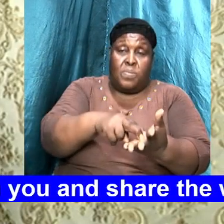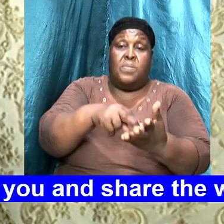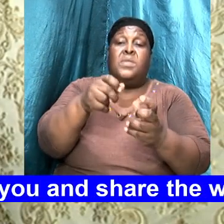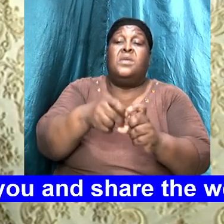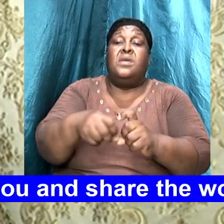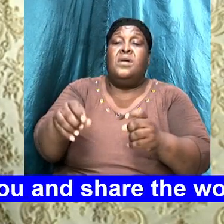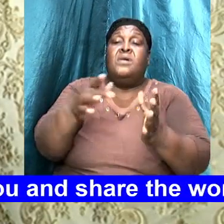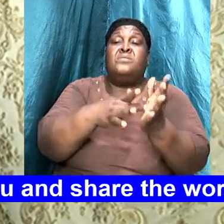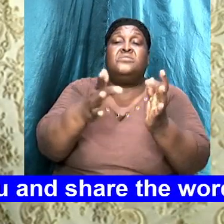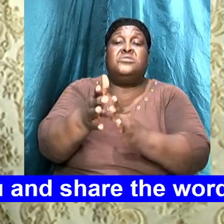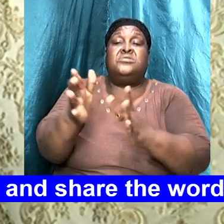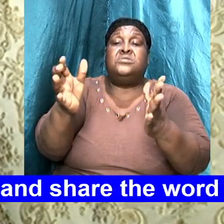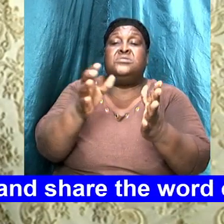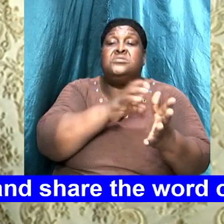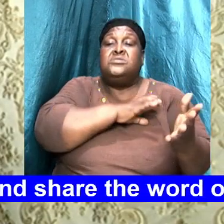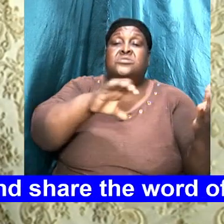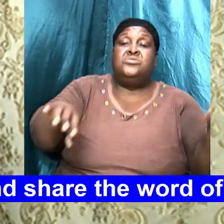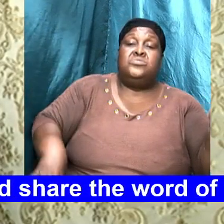Jesus Christ.